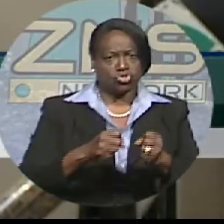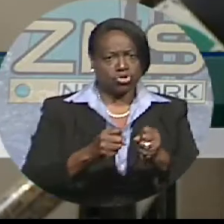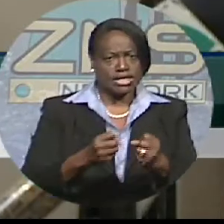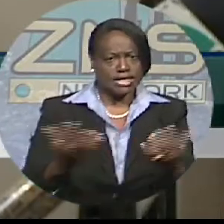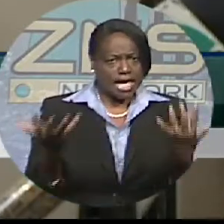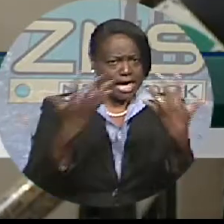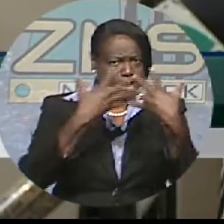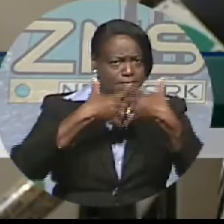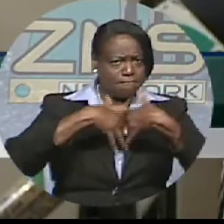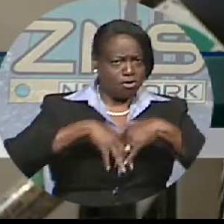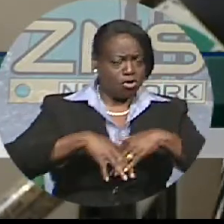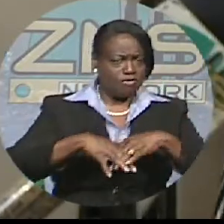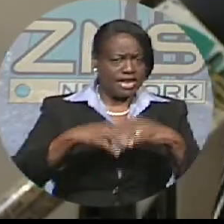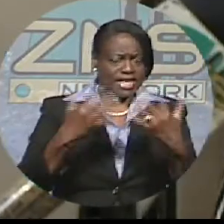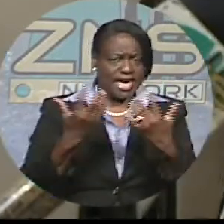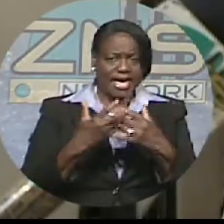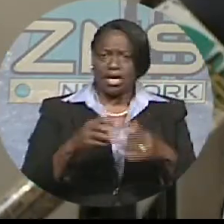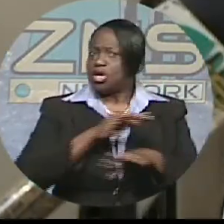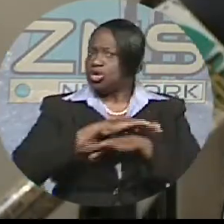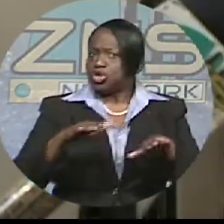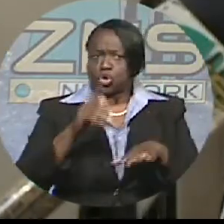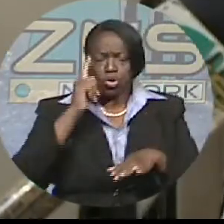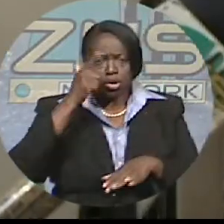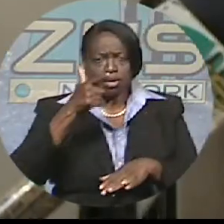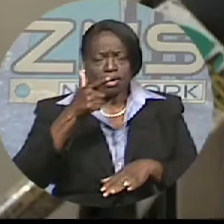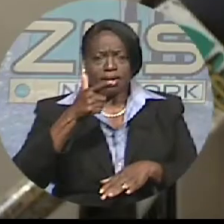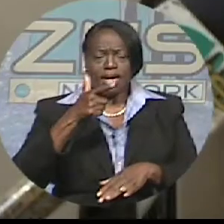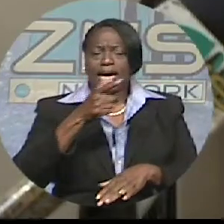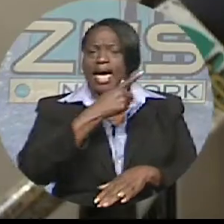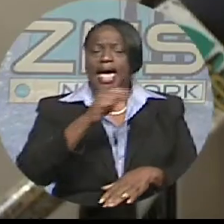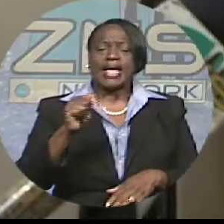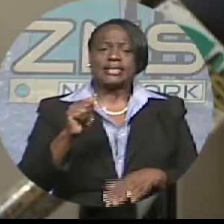look on us ministers as being humble